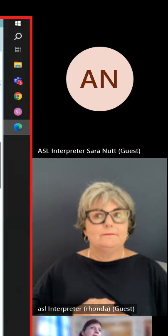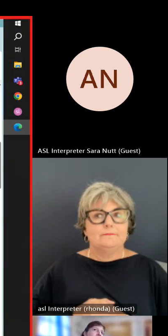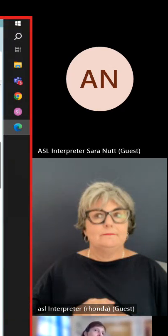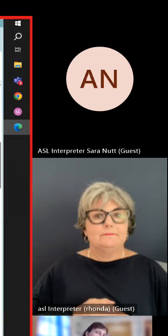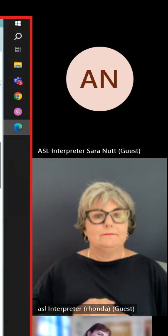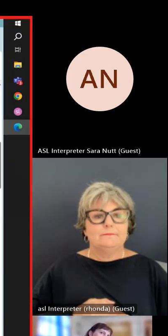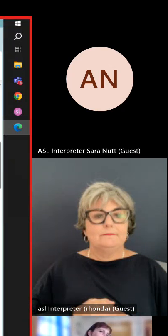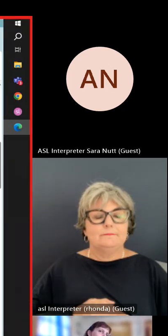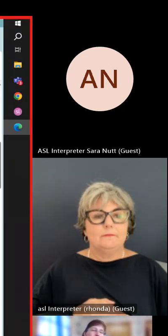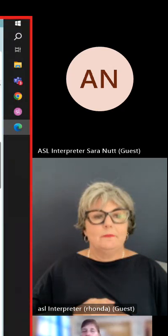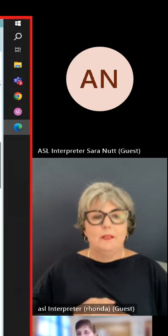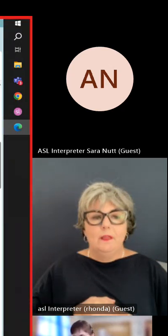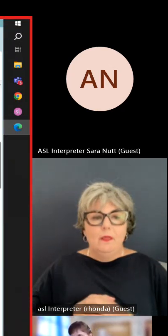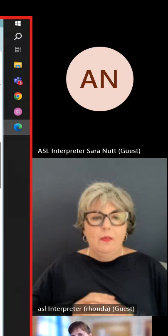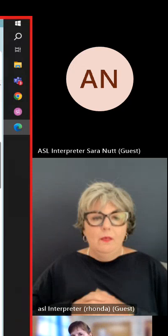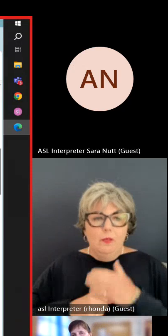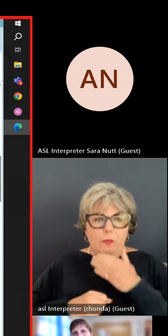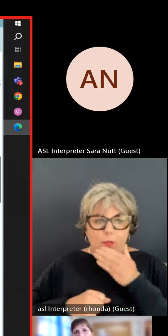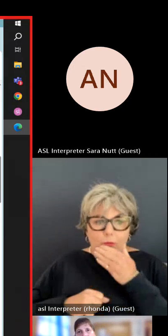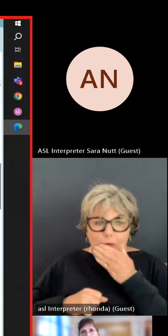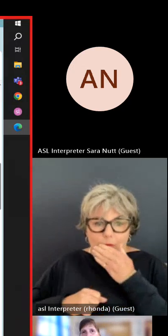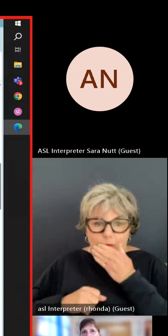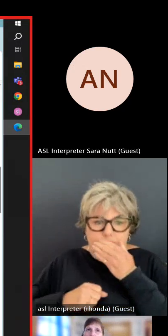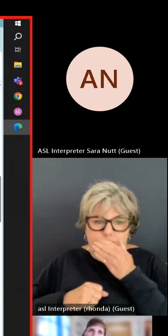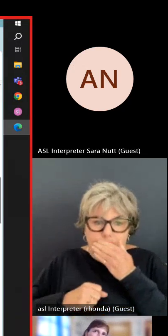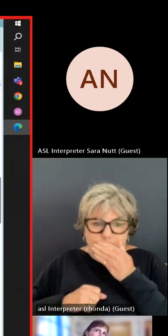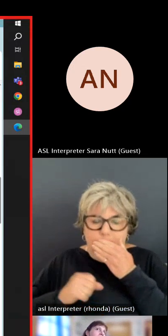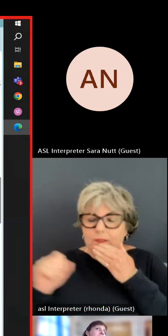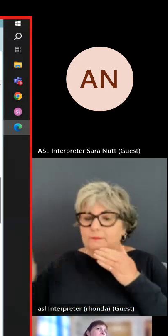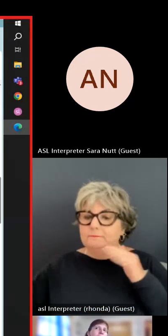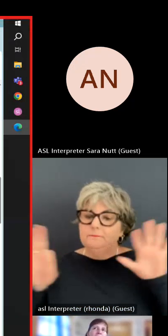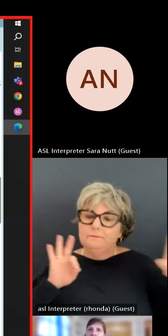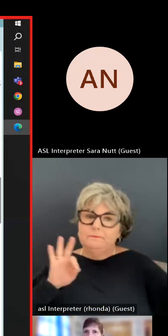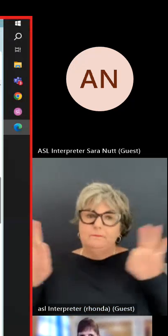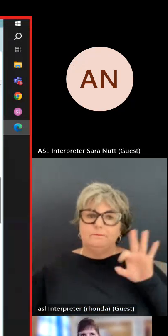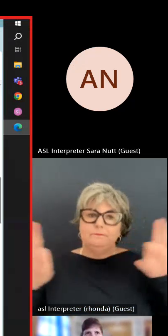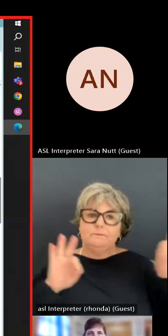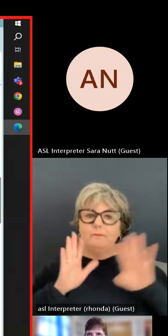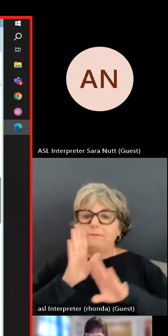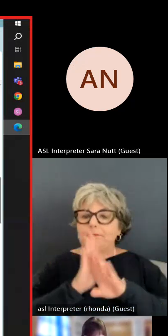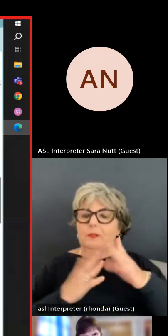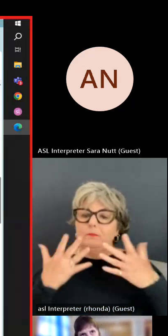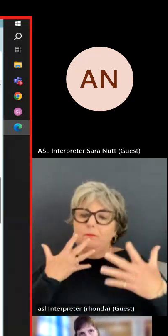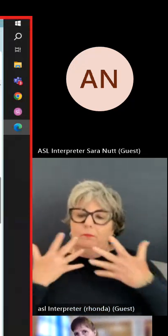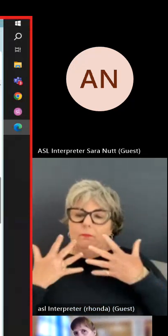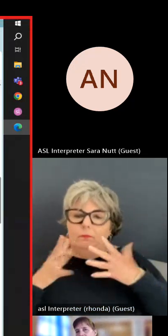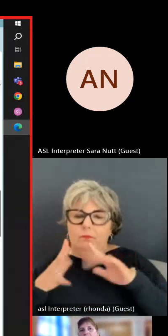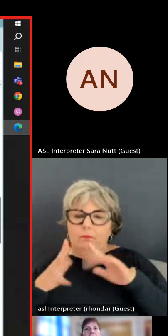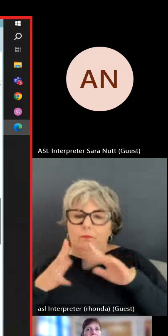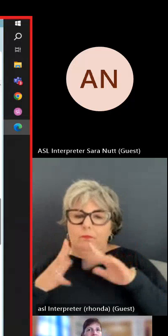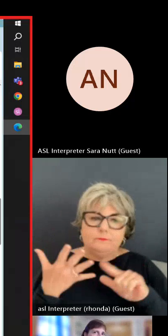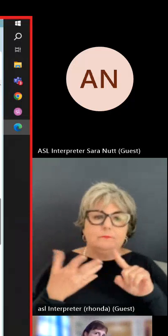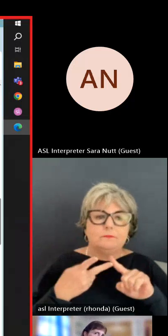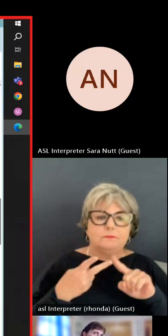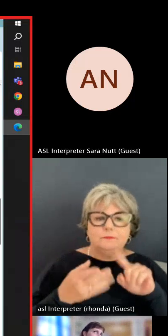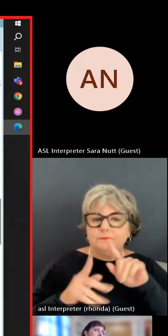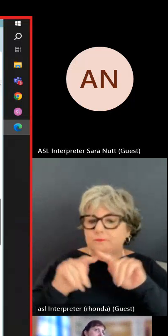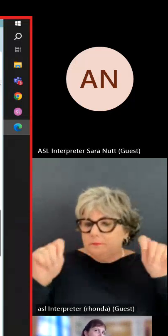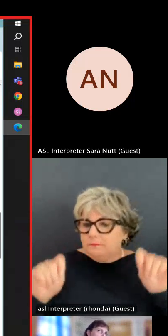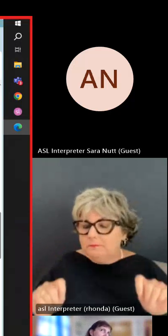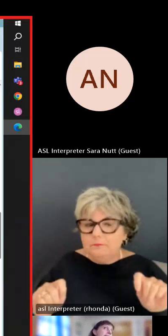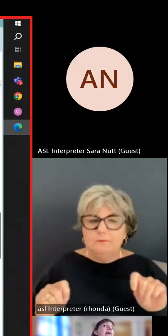So here we are. This is where you pull all of your pieces together. You create a color palette. We've done that. Create a